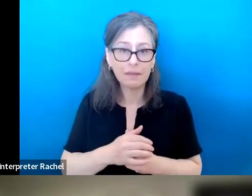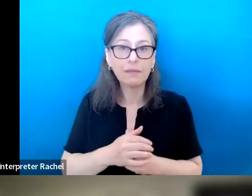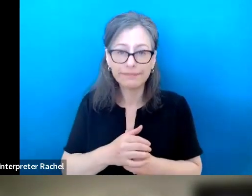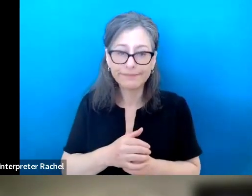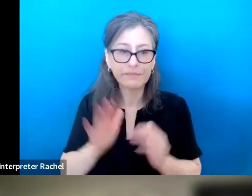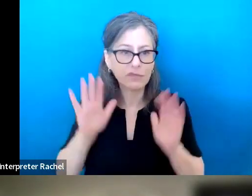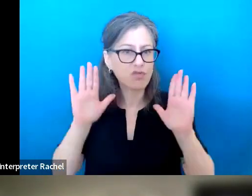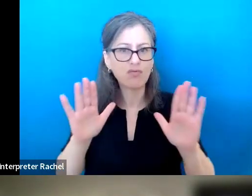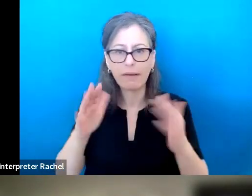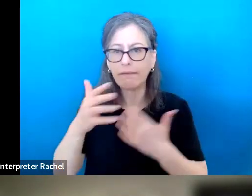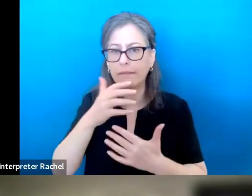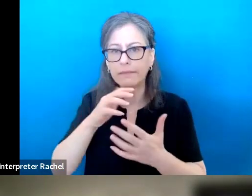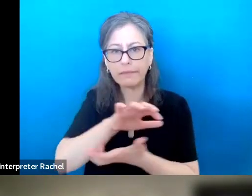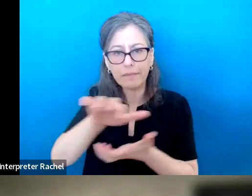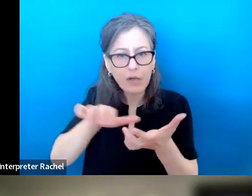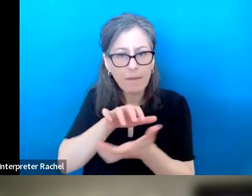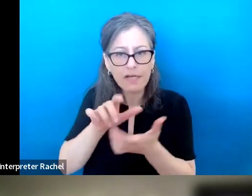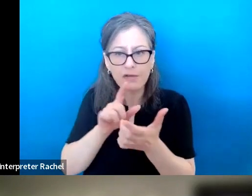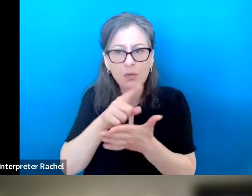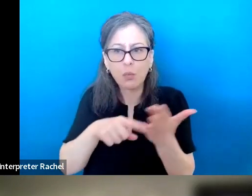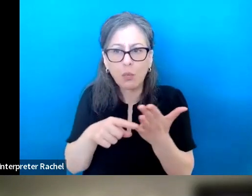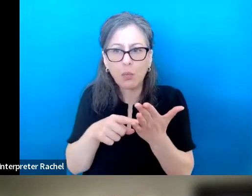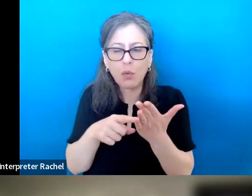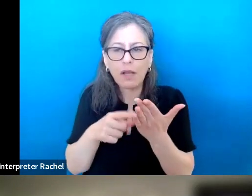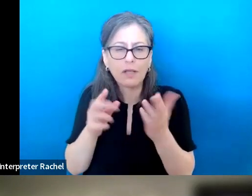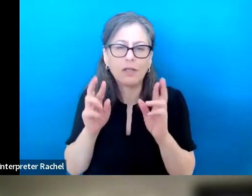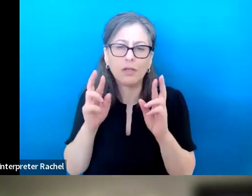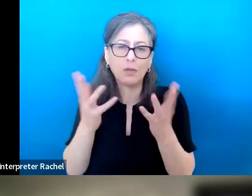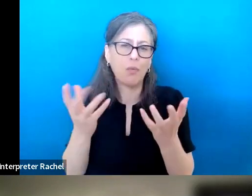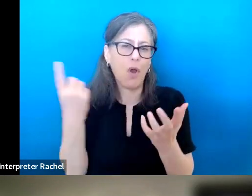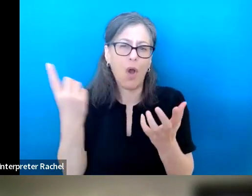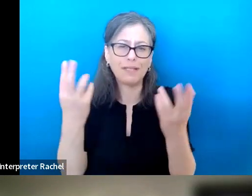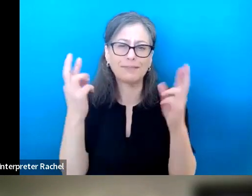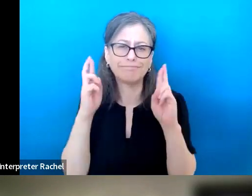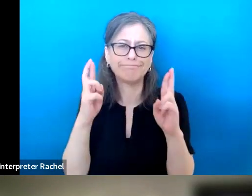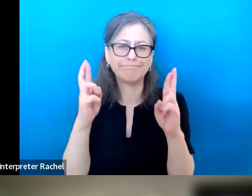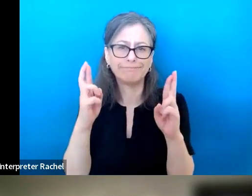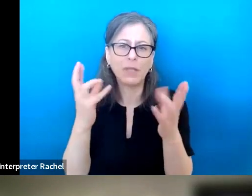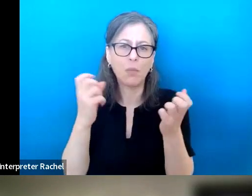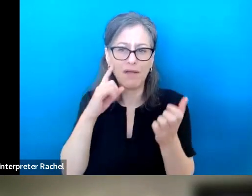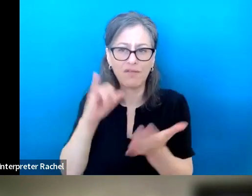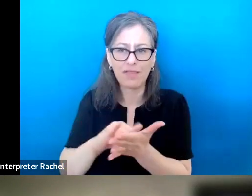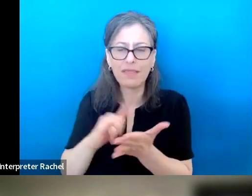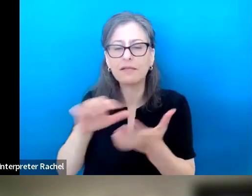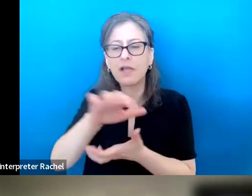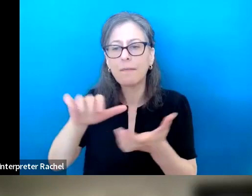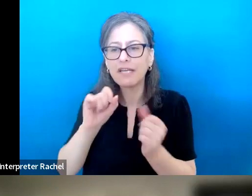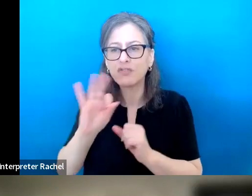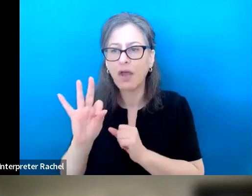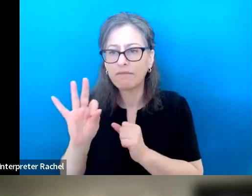wonderful combination of what you always hope for in those table reads, which is a combination